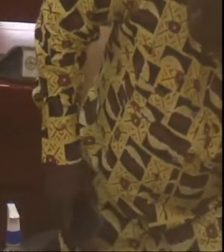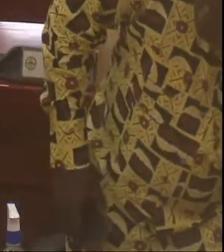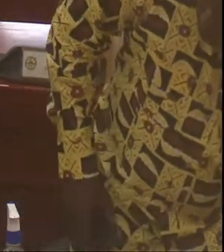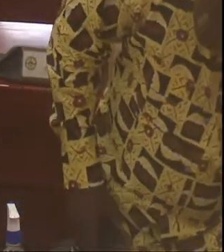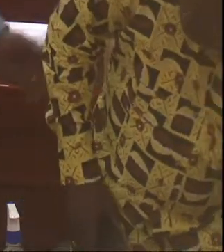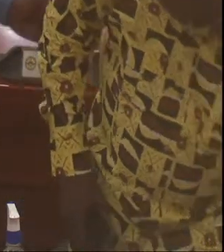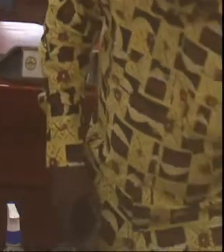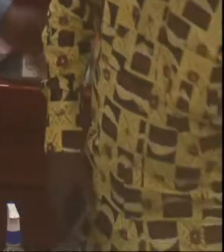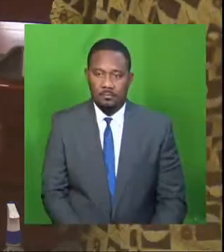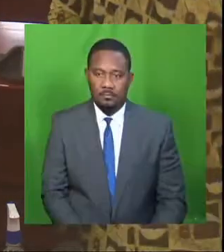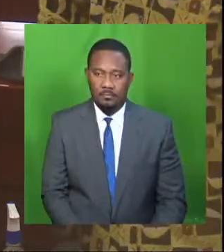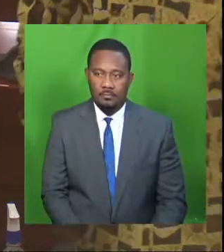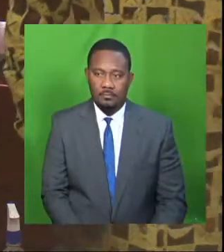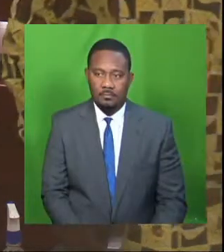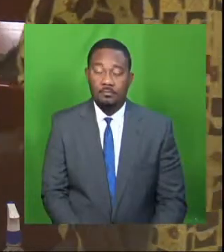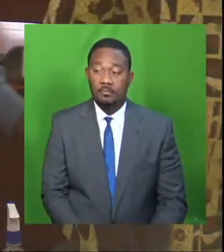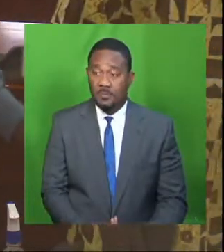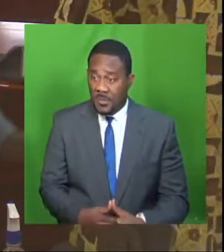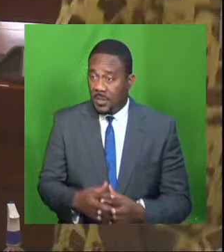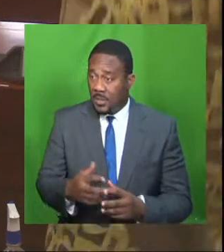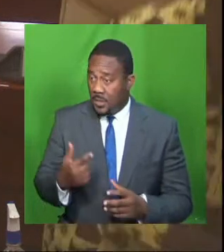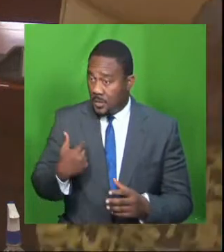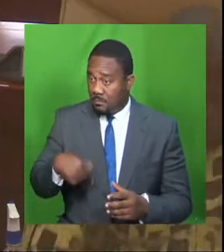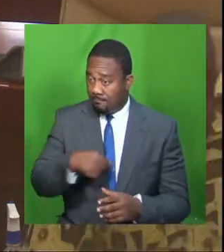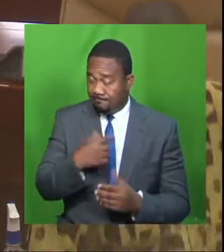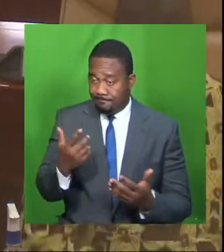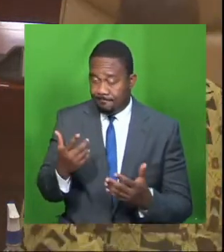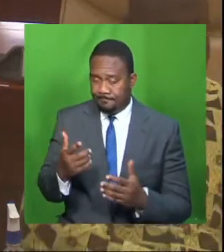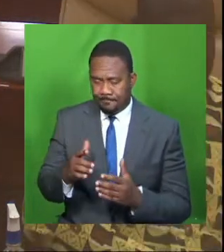up, and I'll call on the